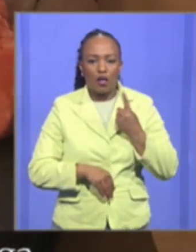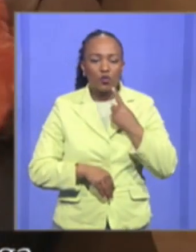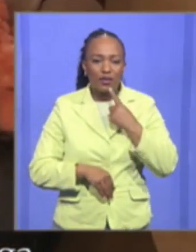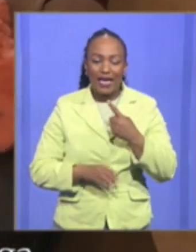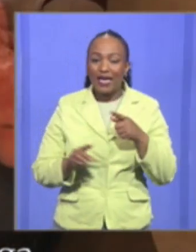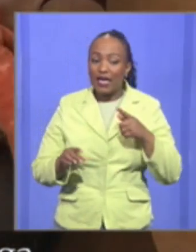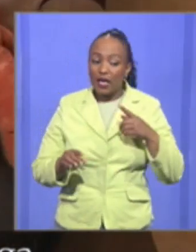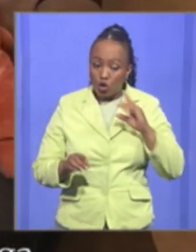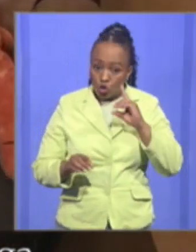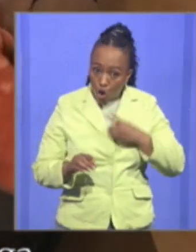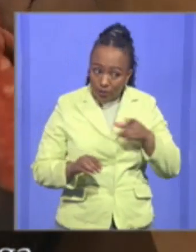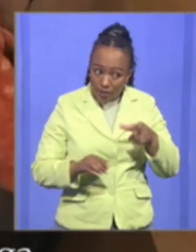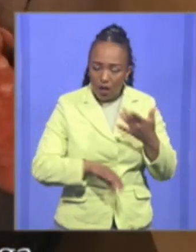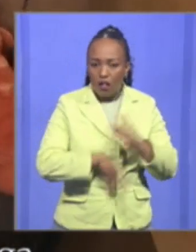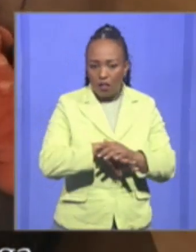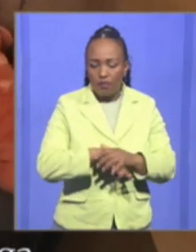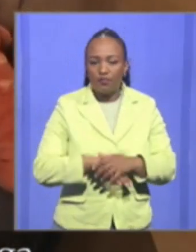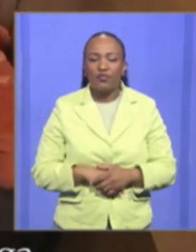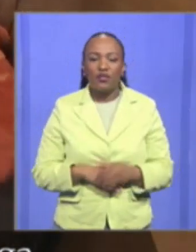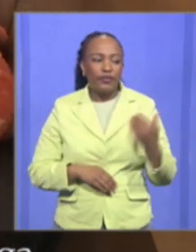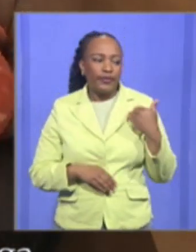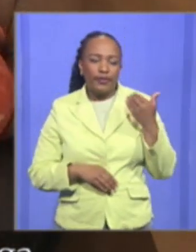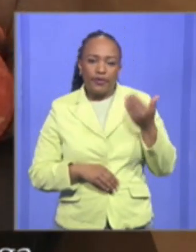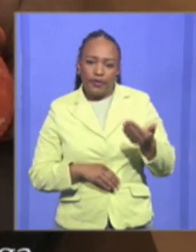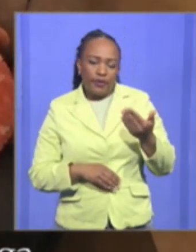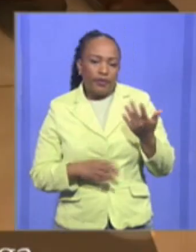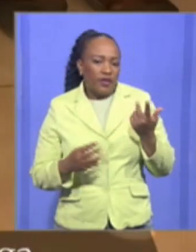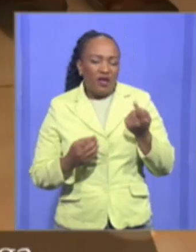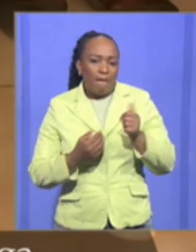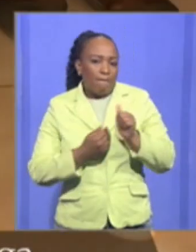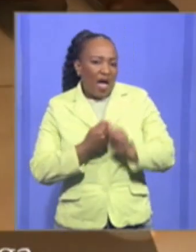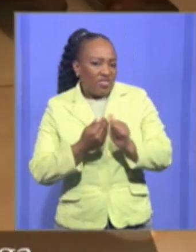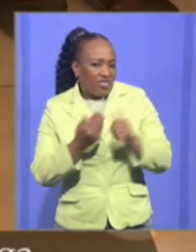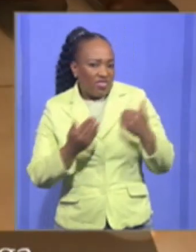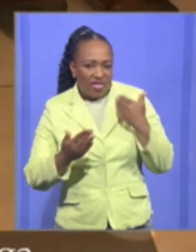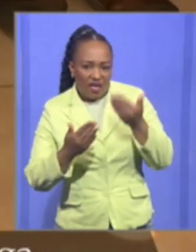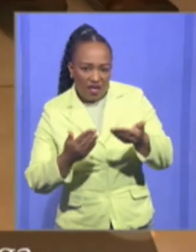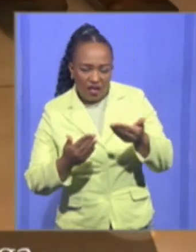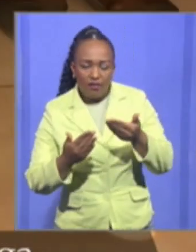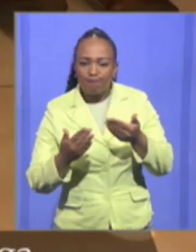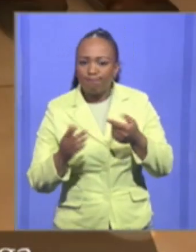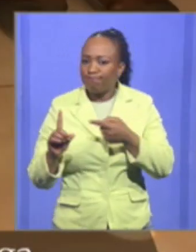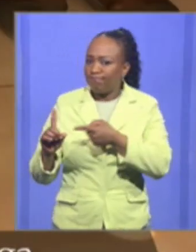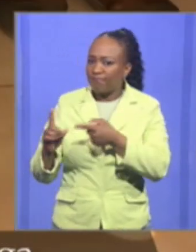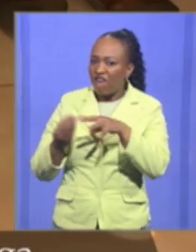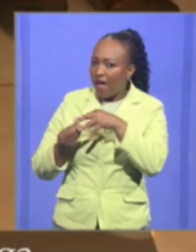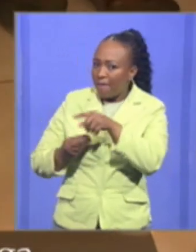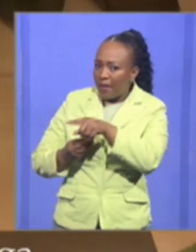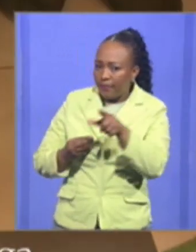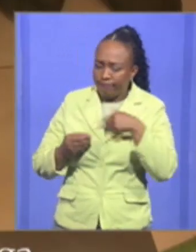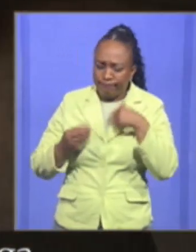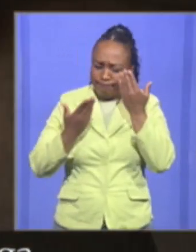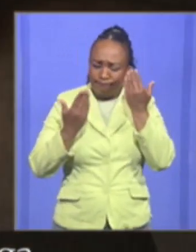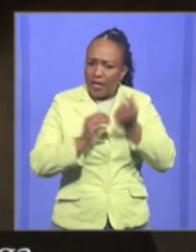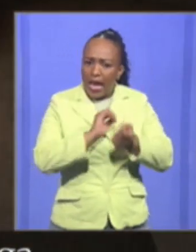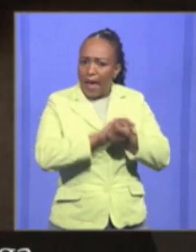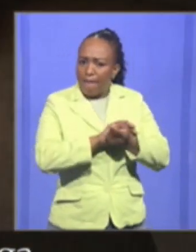away. Dikgwedi tše nne morago ga lehu la morwedi ya bona, ba lapa le gabiale ga ba tsebe ntlha le thitho gore go diragetšeng ka morwedi wa